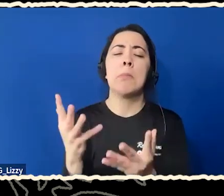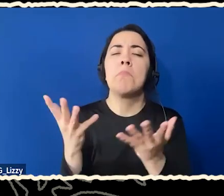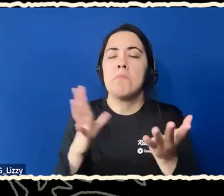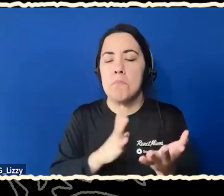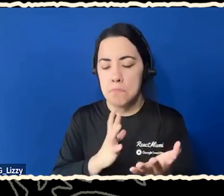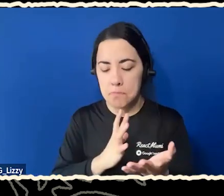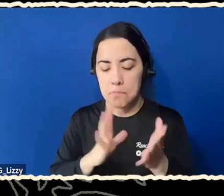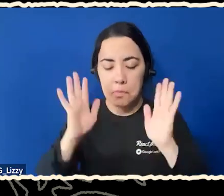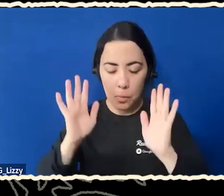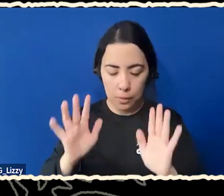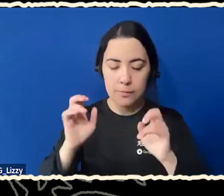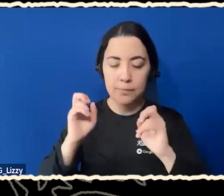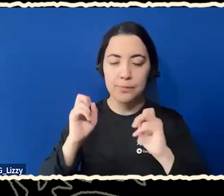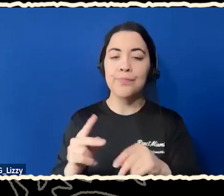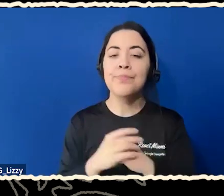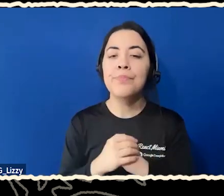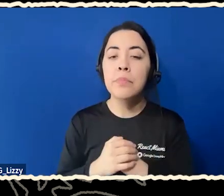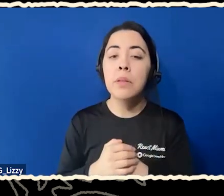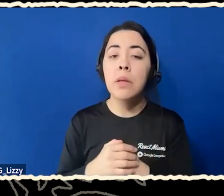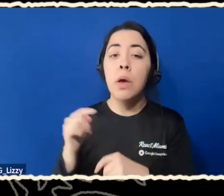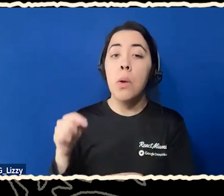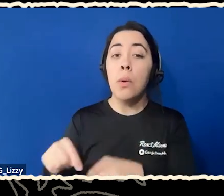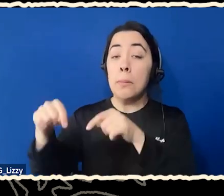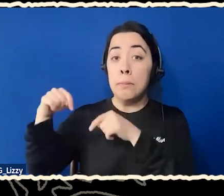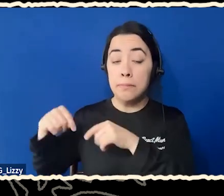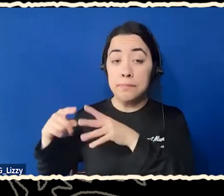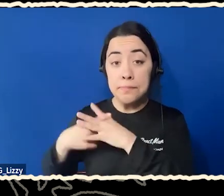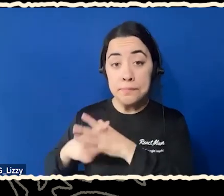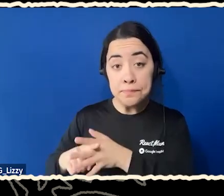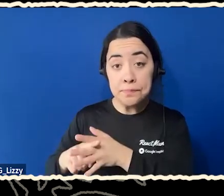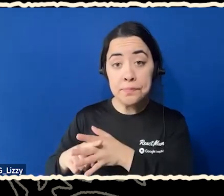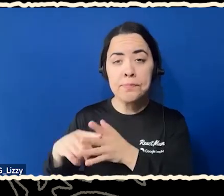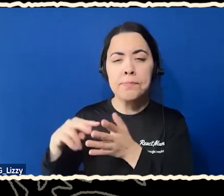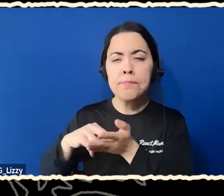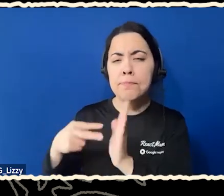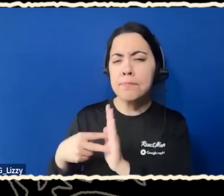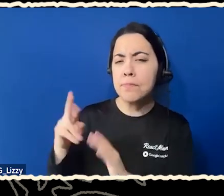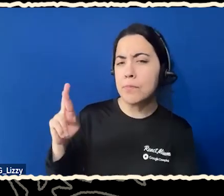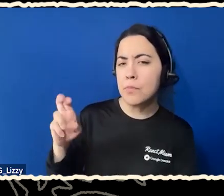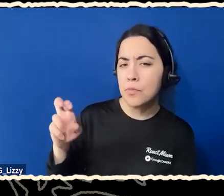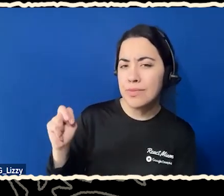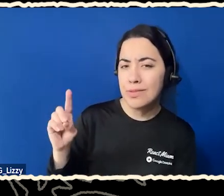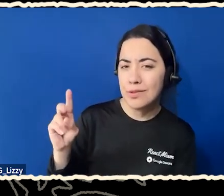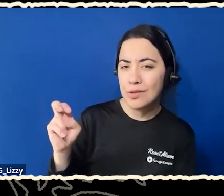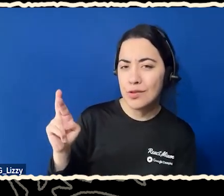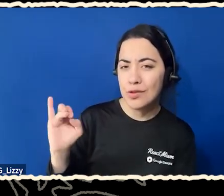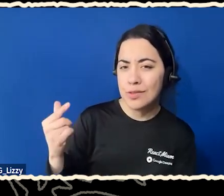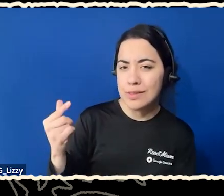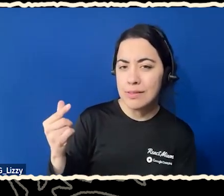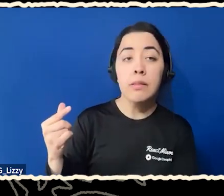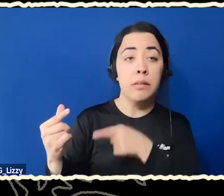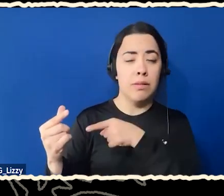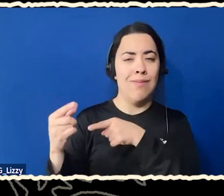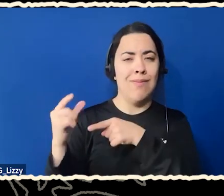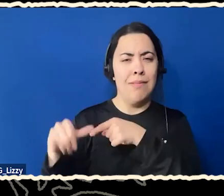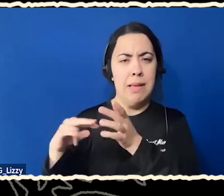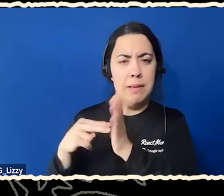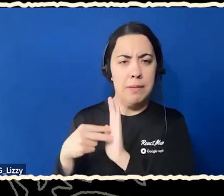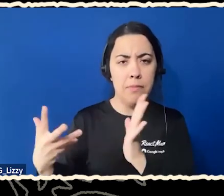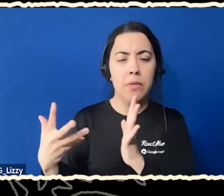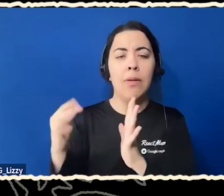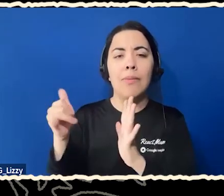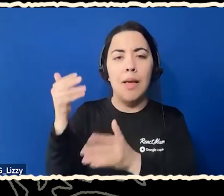All right, so going all the way back to the beginning, what is rendering? Rendering is the process of